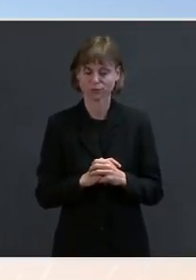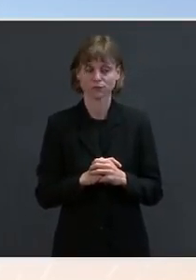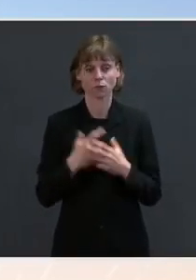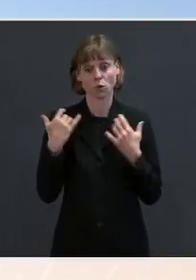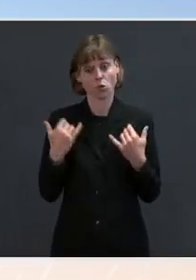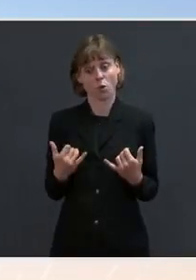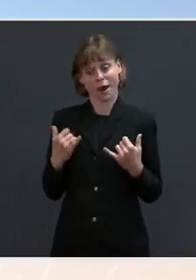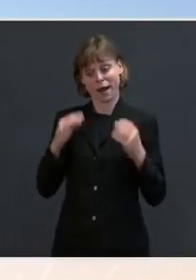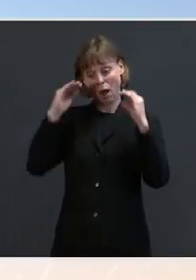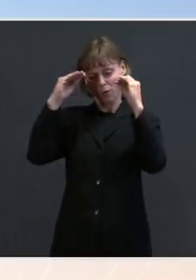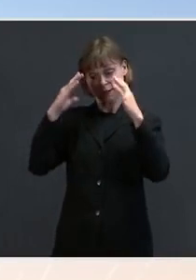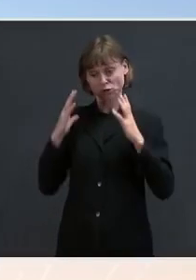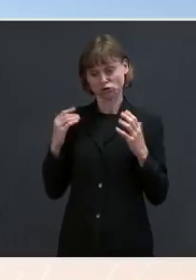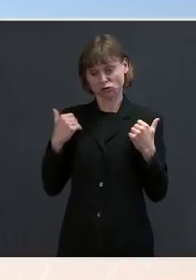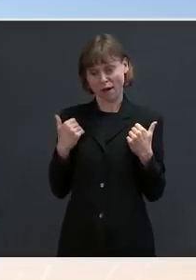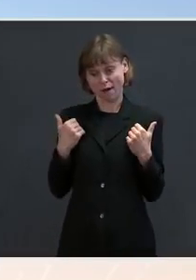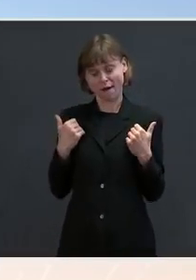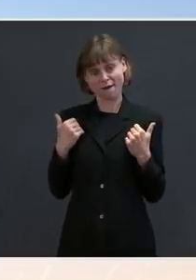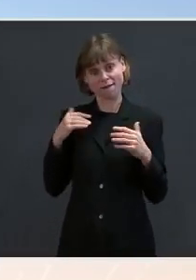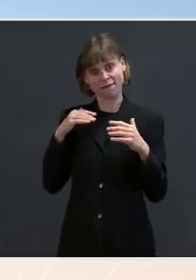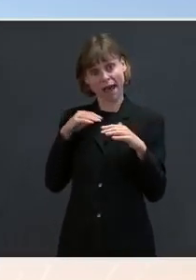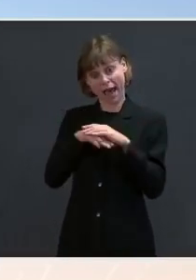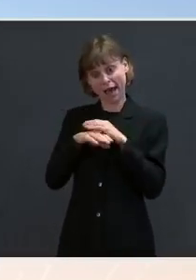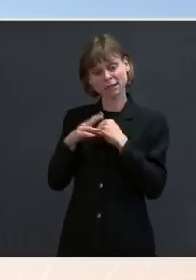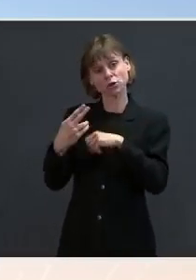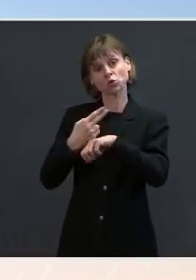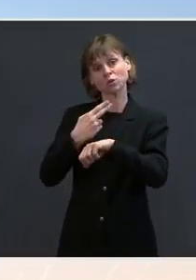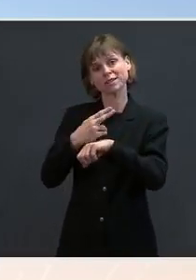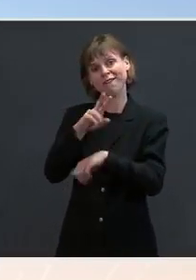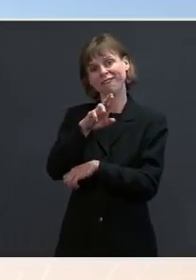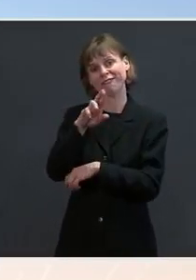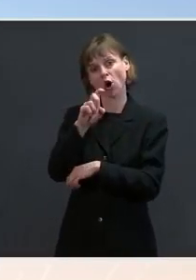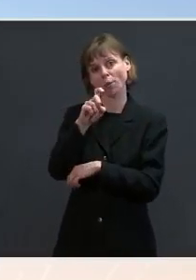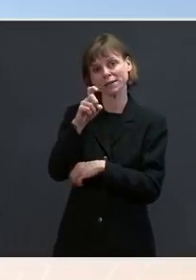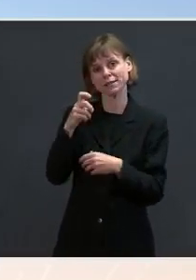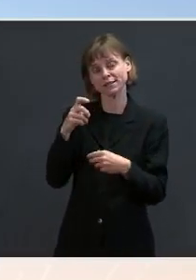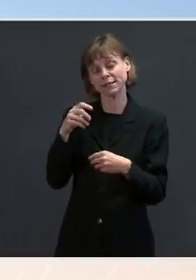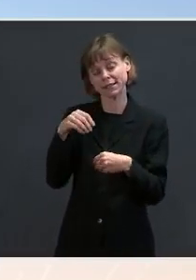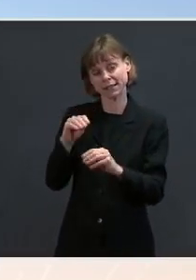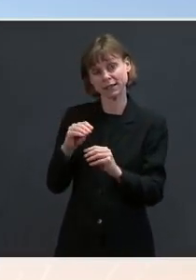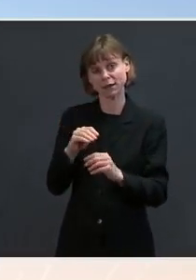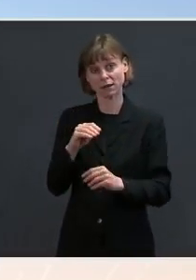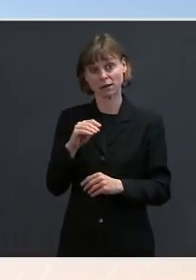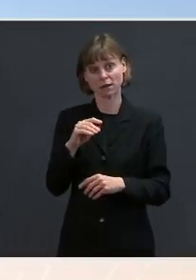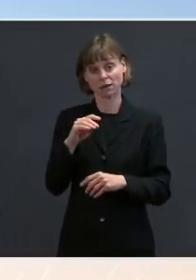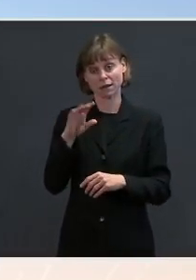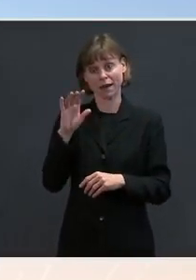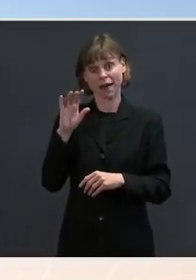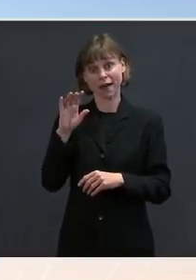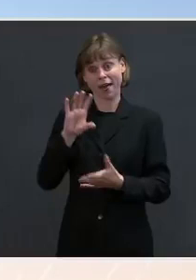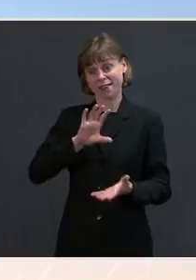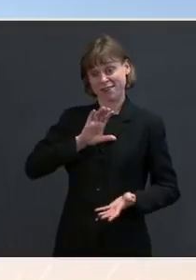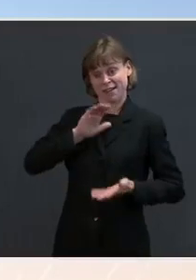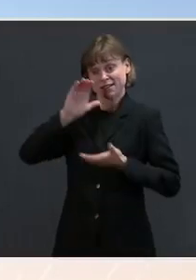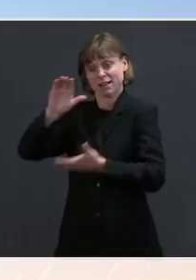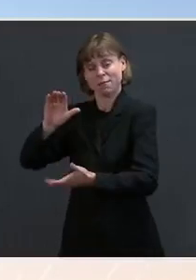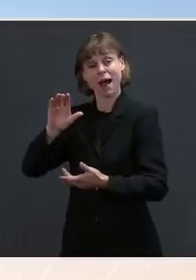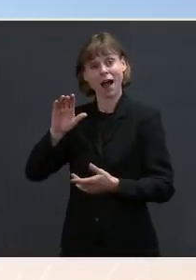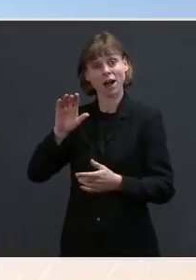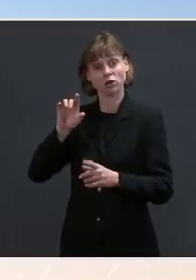will have access through pharmacies. That is, the supply that goes to pharmacies is through the federal supply. And so that